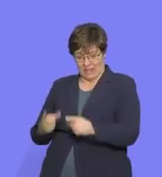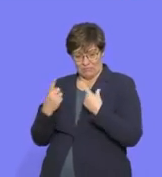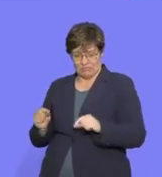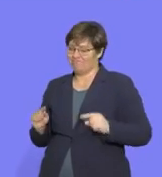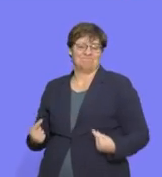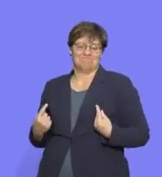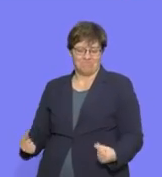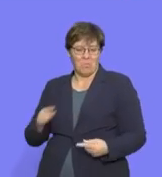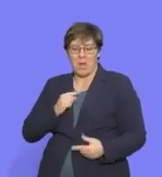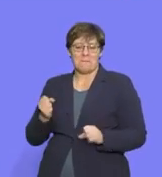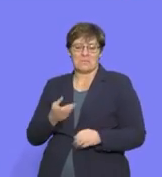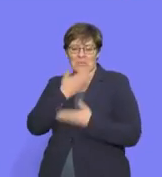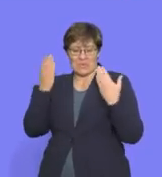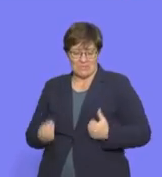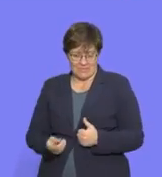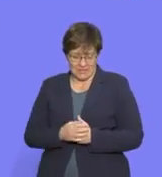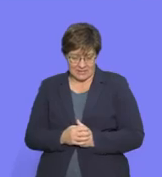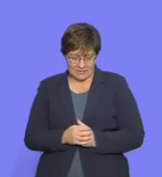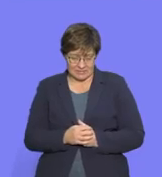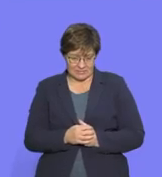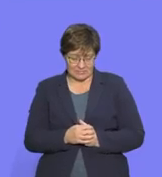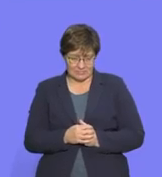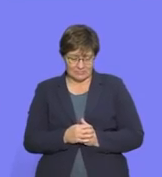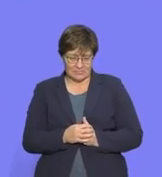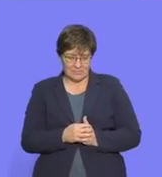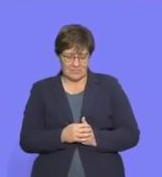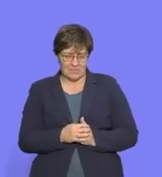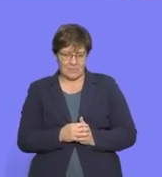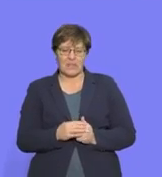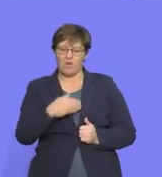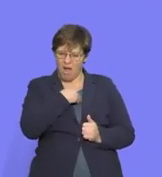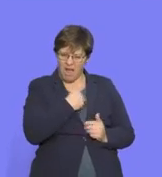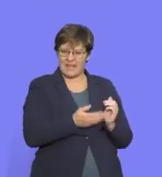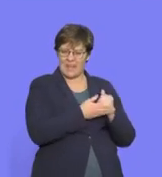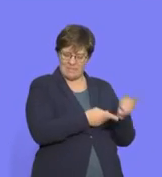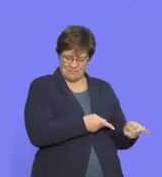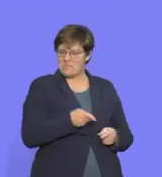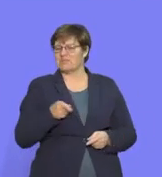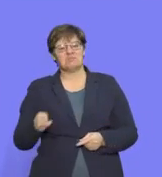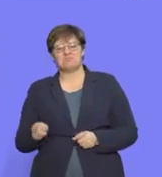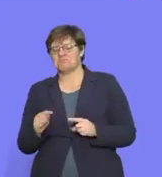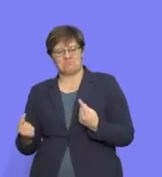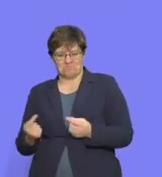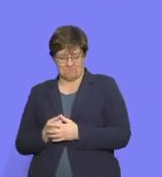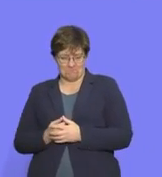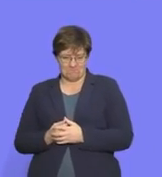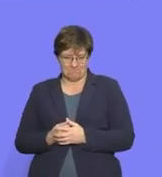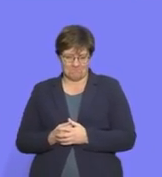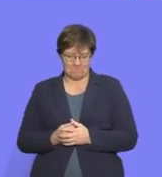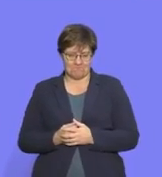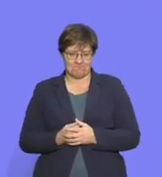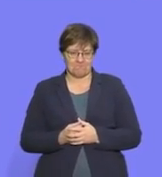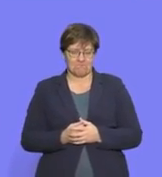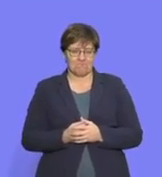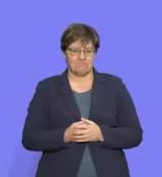same muscle system as our heart, our cardiovascular, our blood vessels, especially our veins and our arteries have.